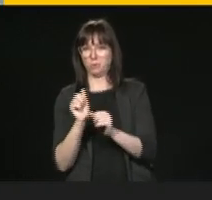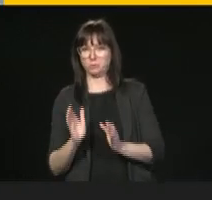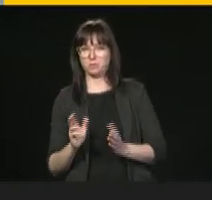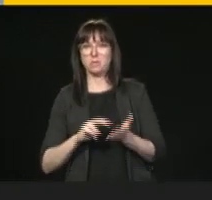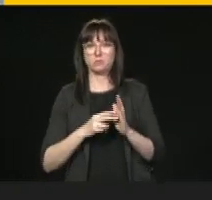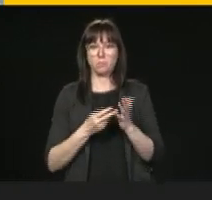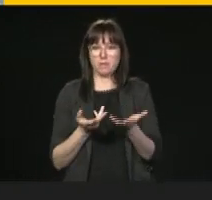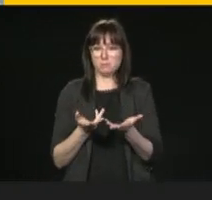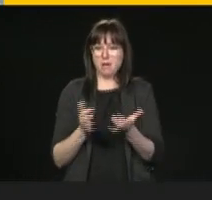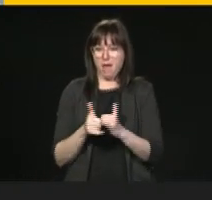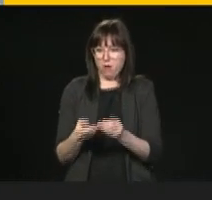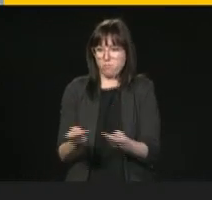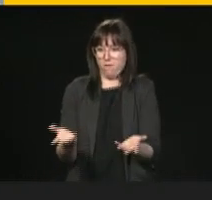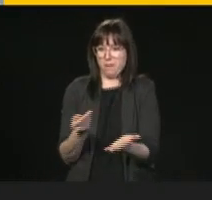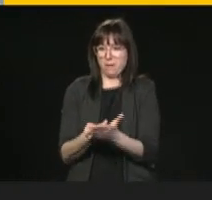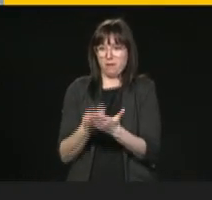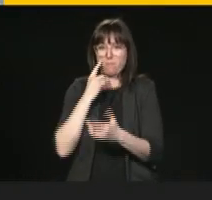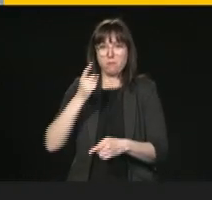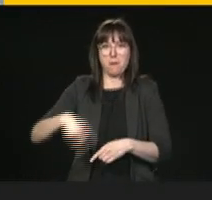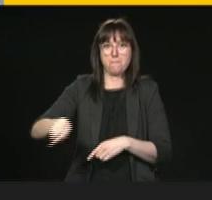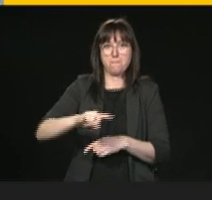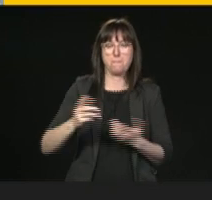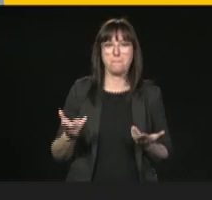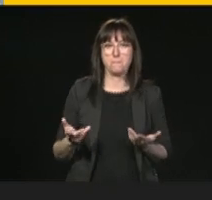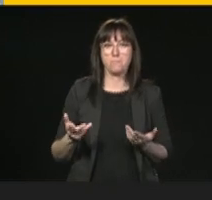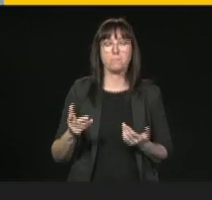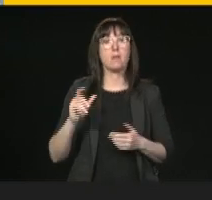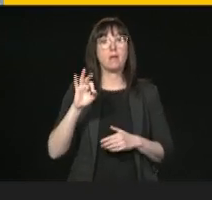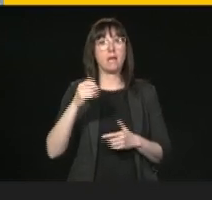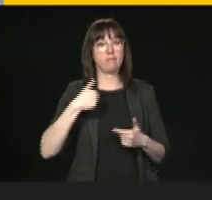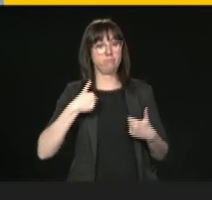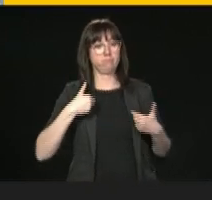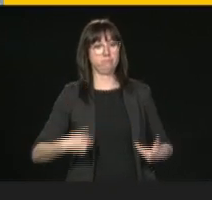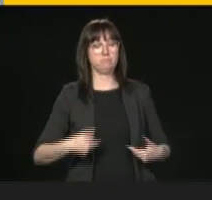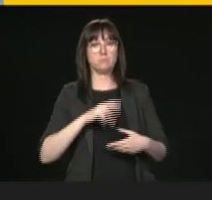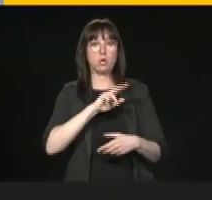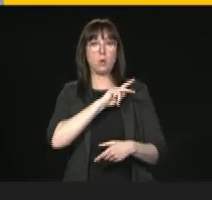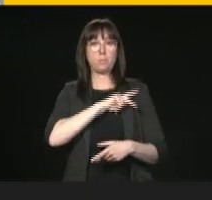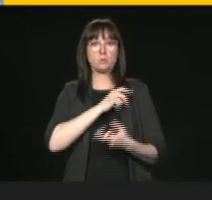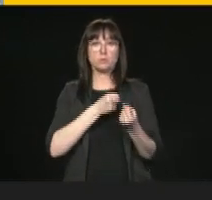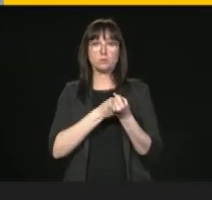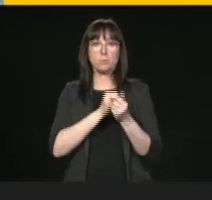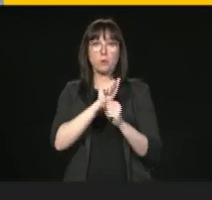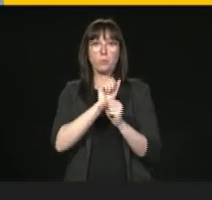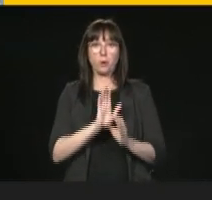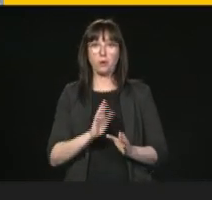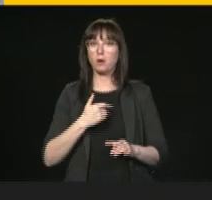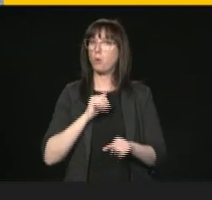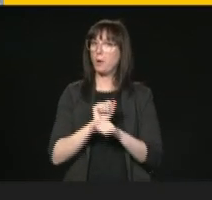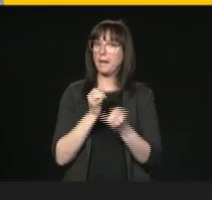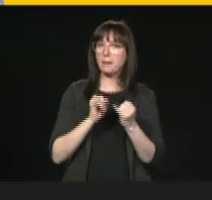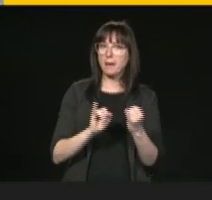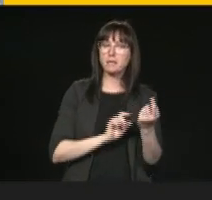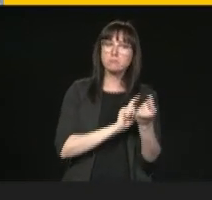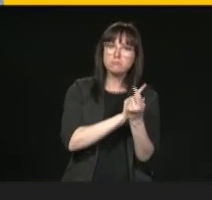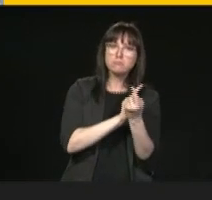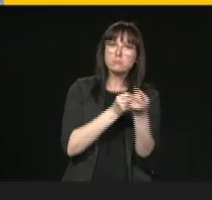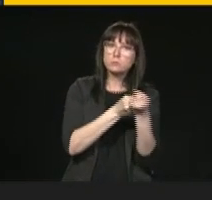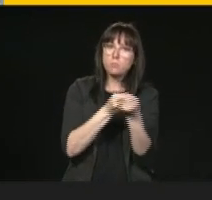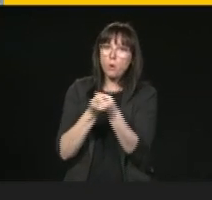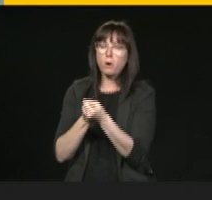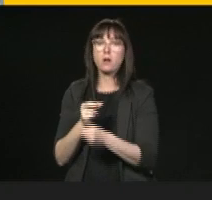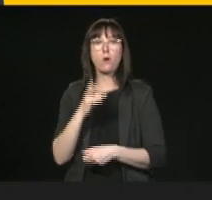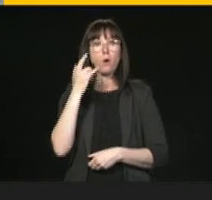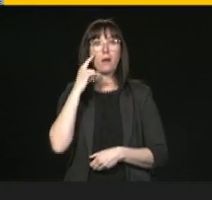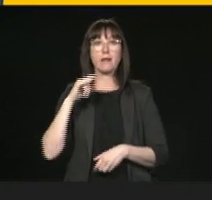who is a personal support worker who works on their own or somebody who drives an Uber, all these people